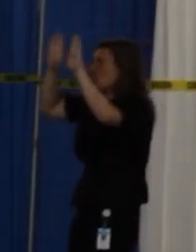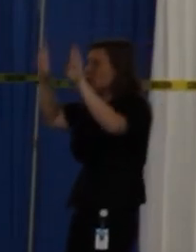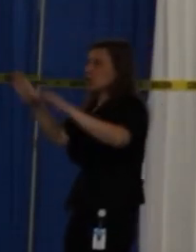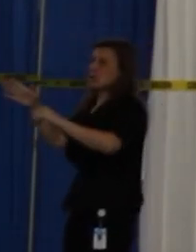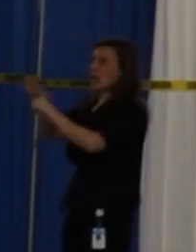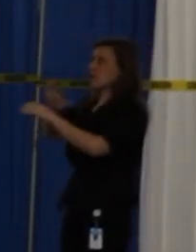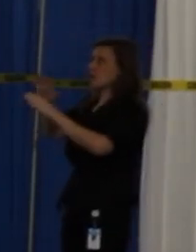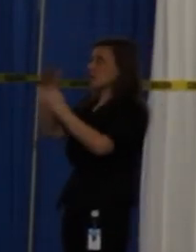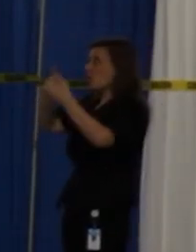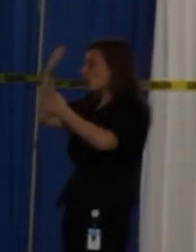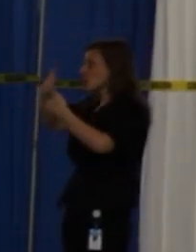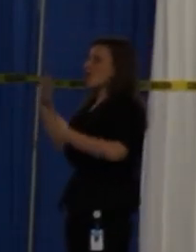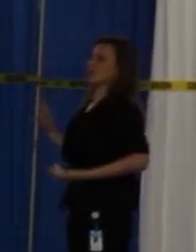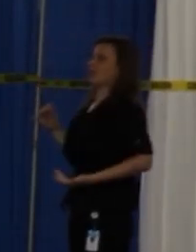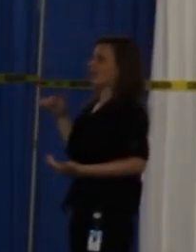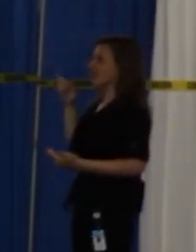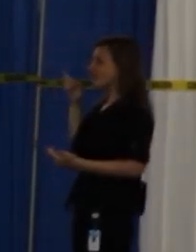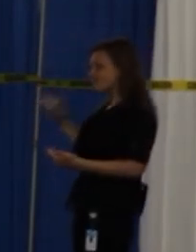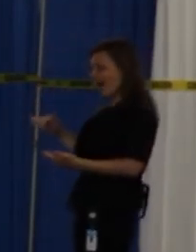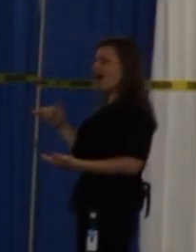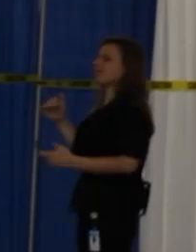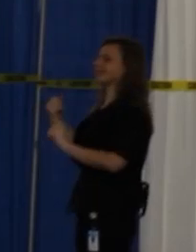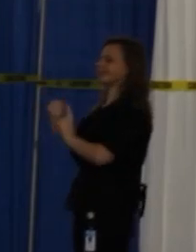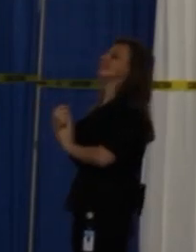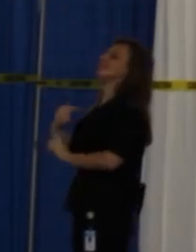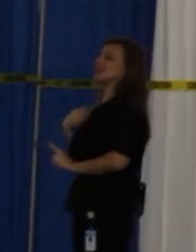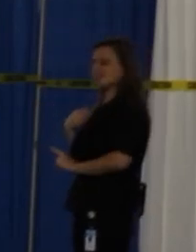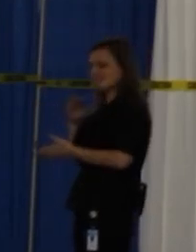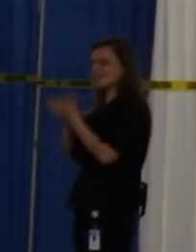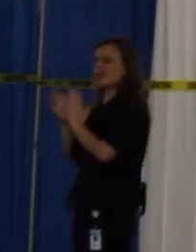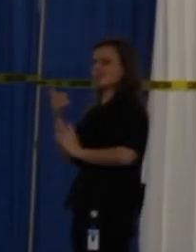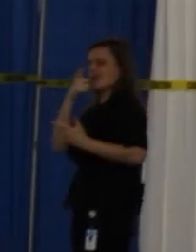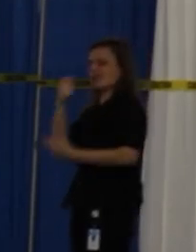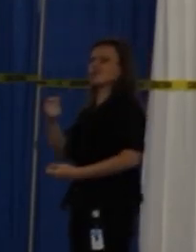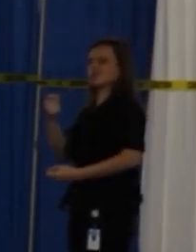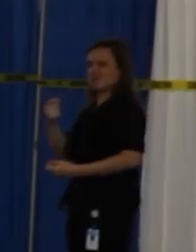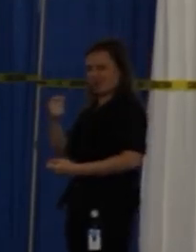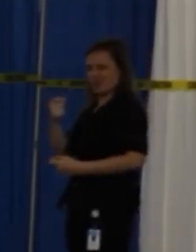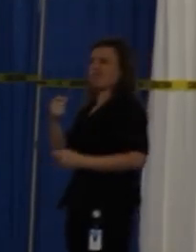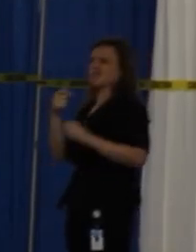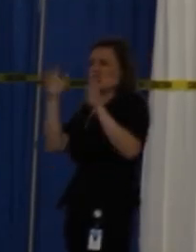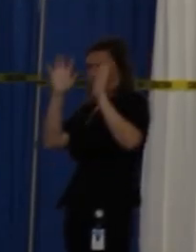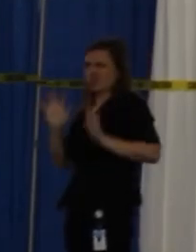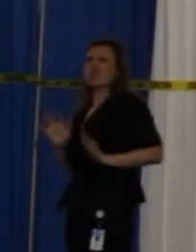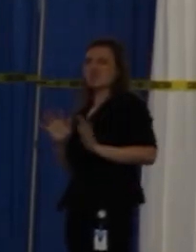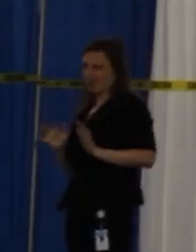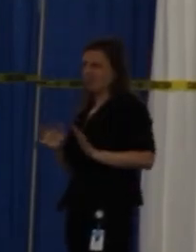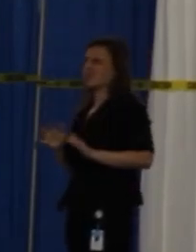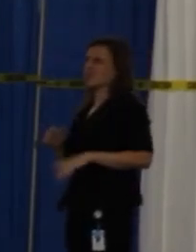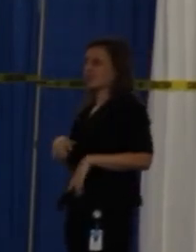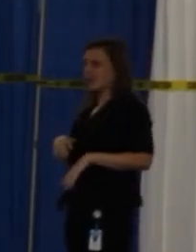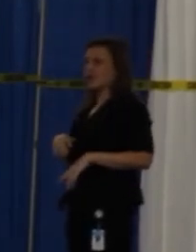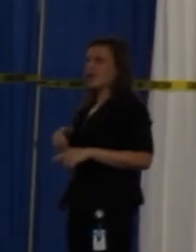so that actually got me interested in meteorology because I heard limbs hitting the boards, and I wondered, this is interesting. I've never seen anything like this. And then I was up when